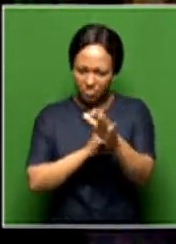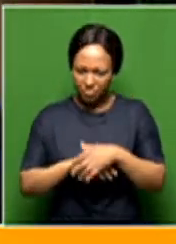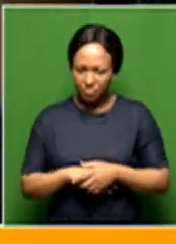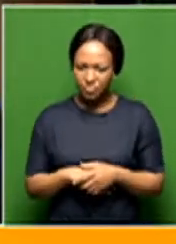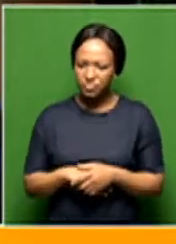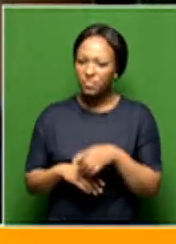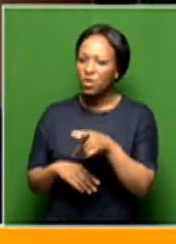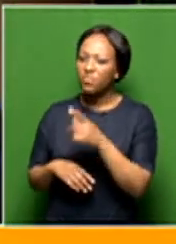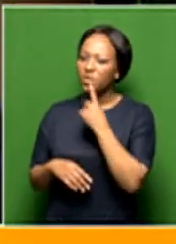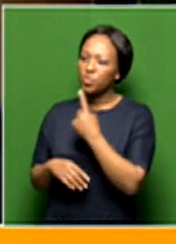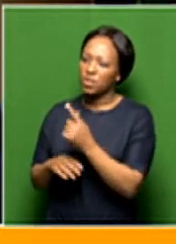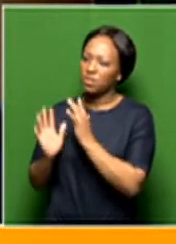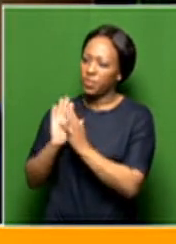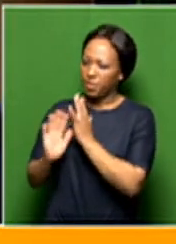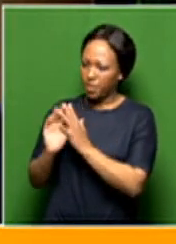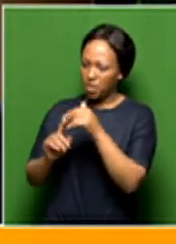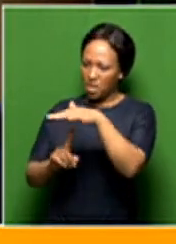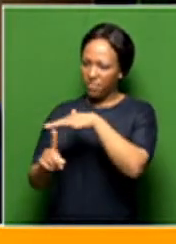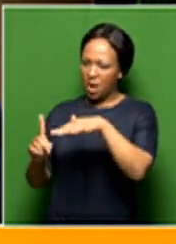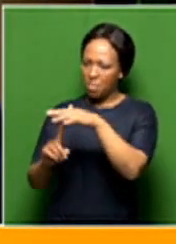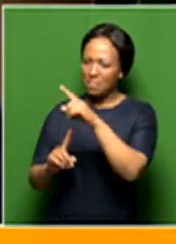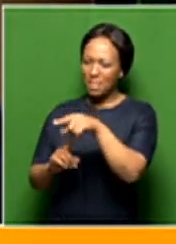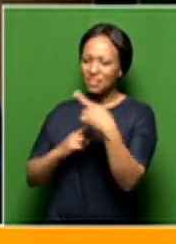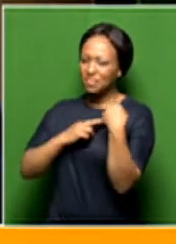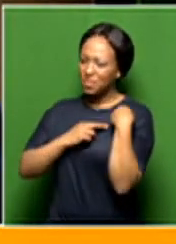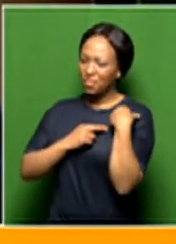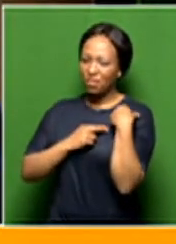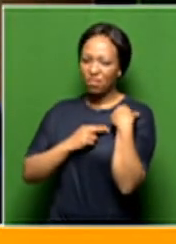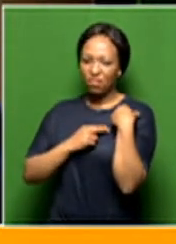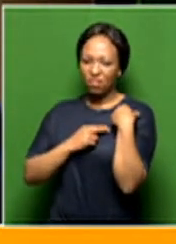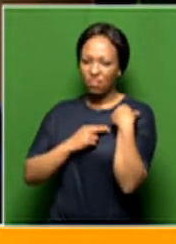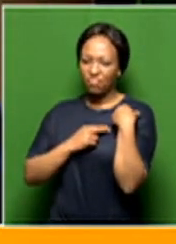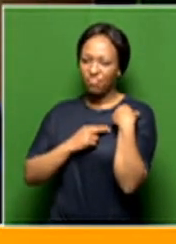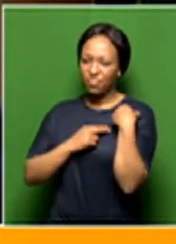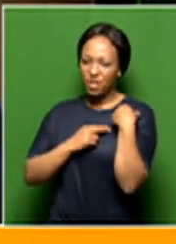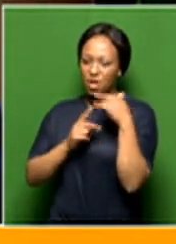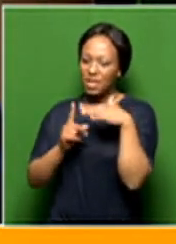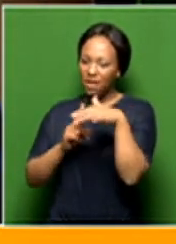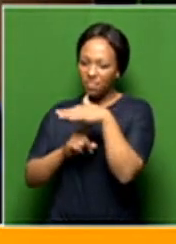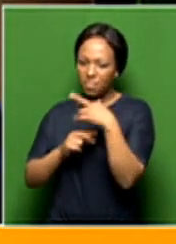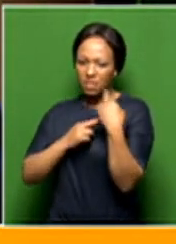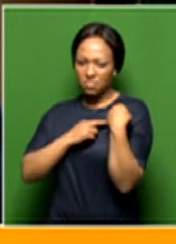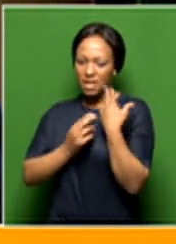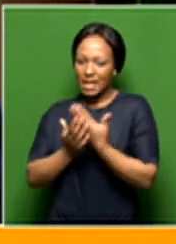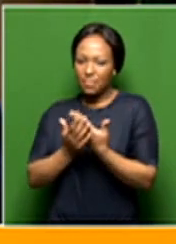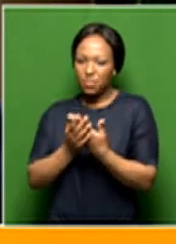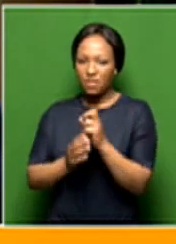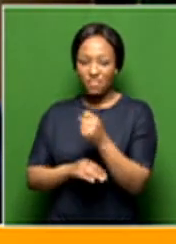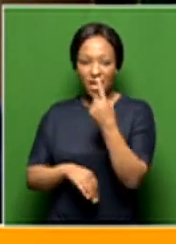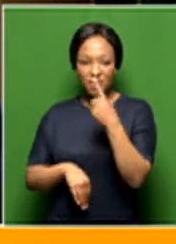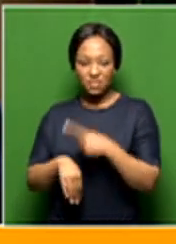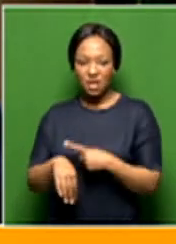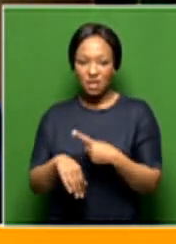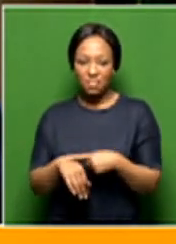having mentioned environmental responsibility, environmentally responsible capabilities, this is the very first